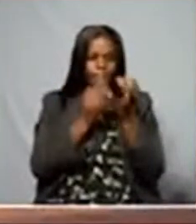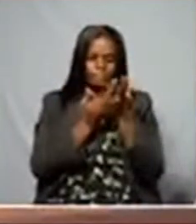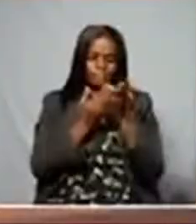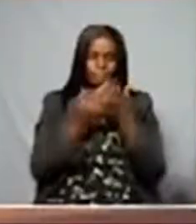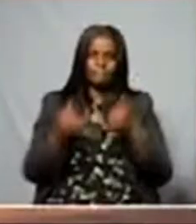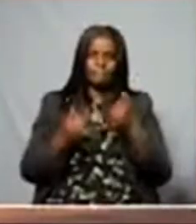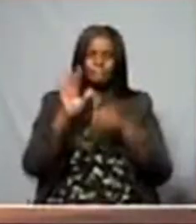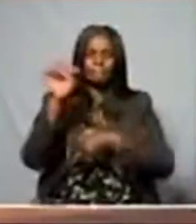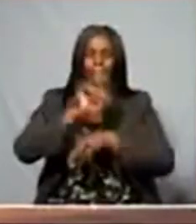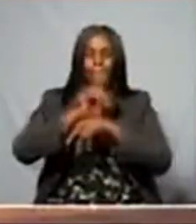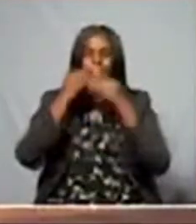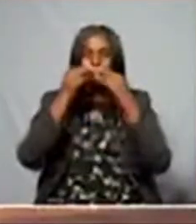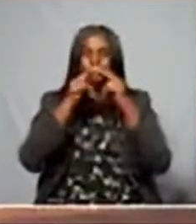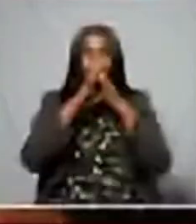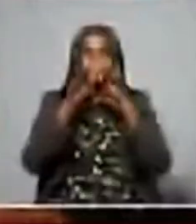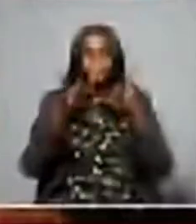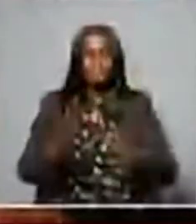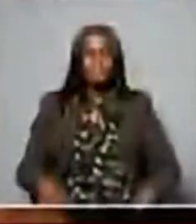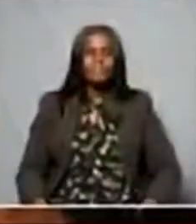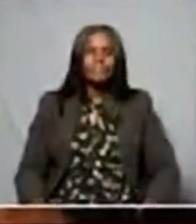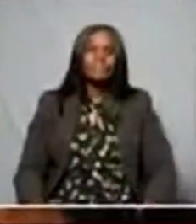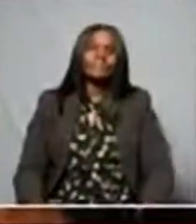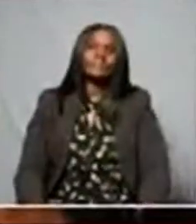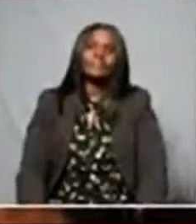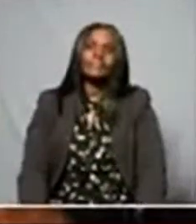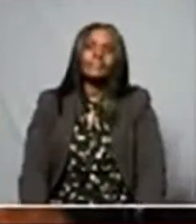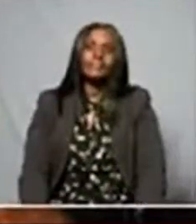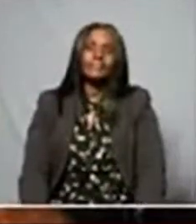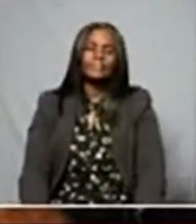Enjoy the rest of the day. Thank you very much. Thank you.